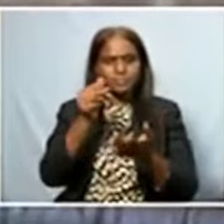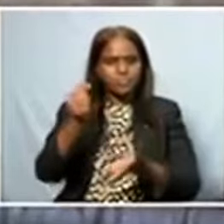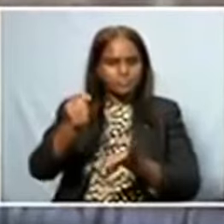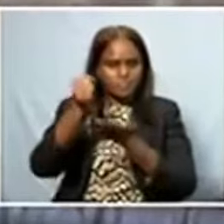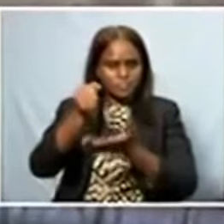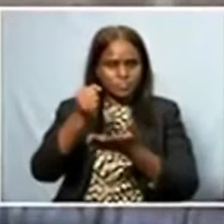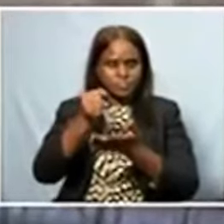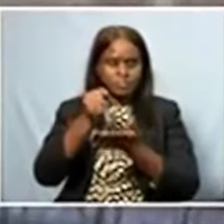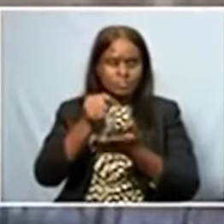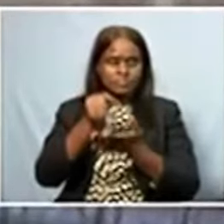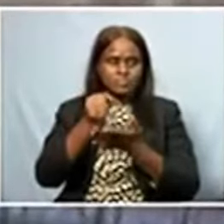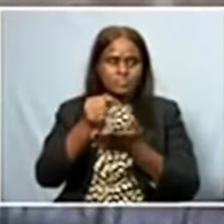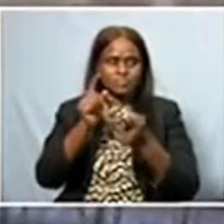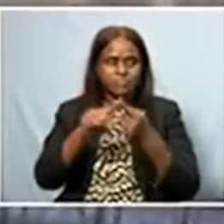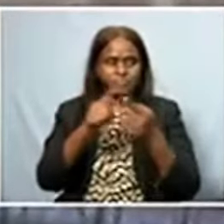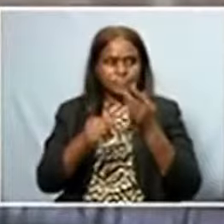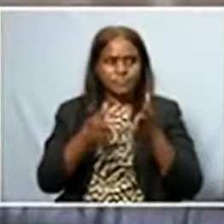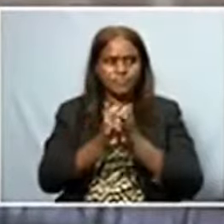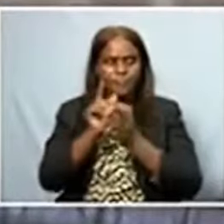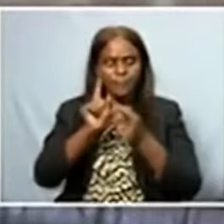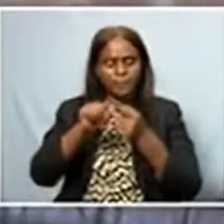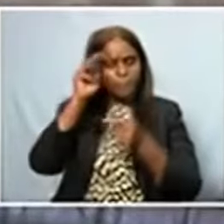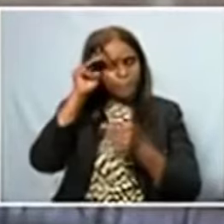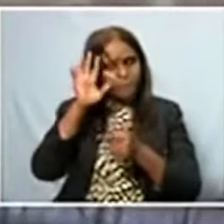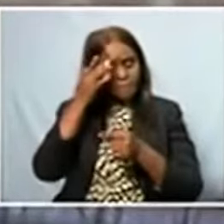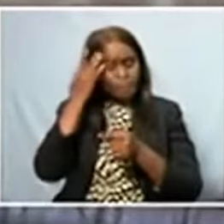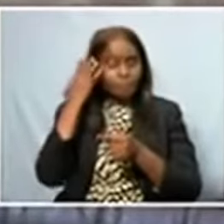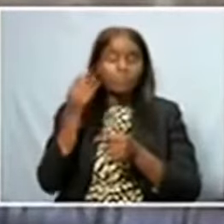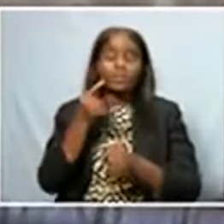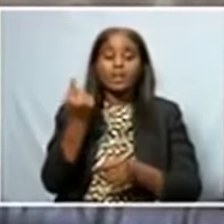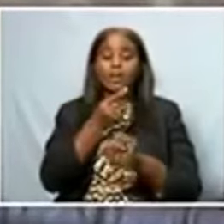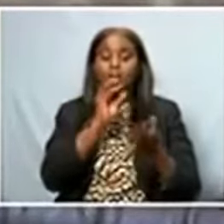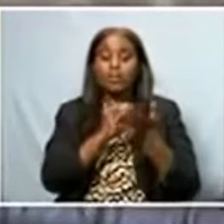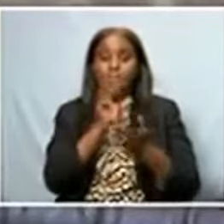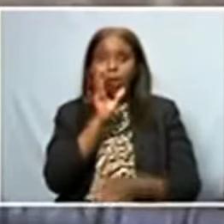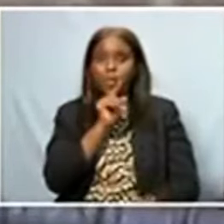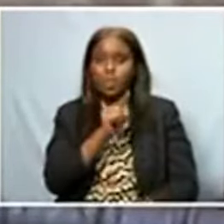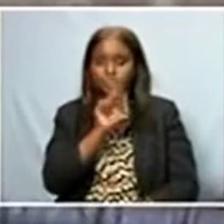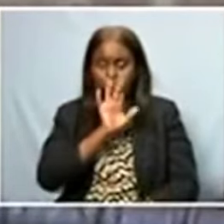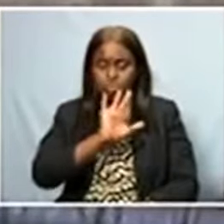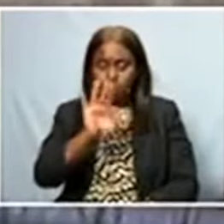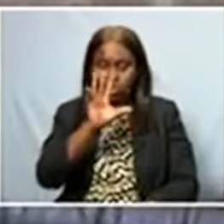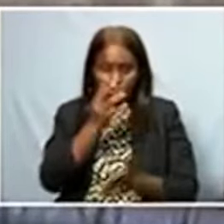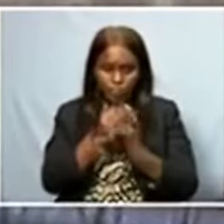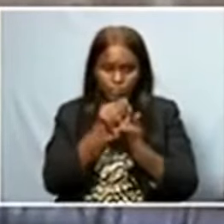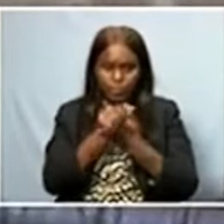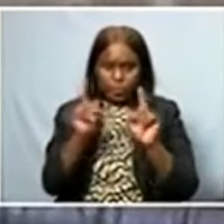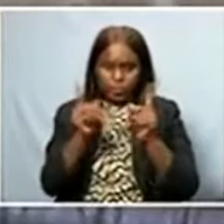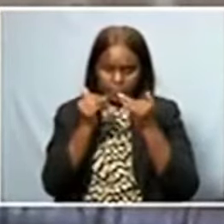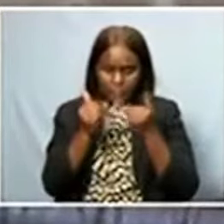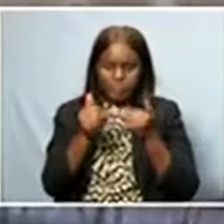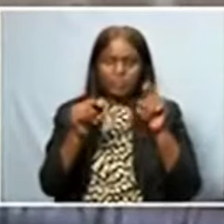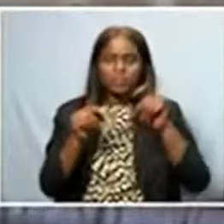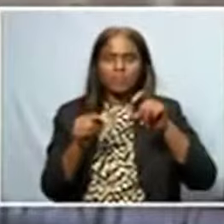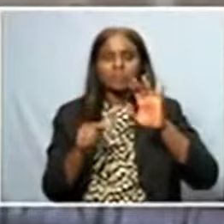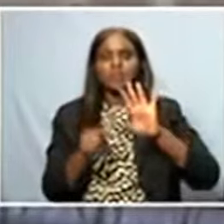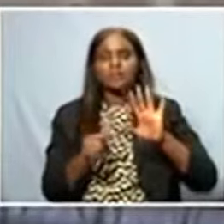appropriation, to appeal to the minister that put the money where it is